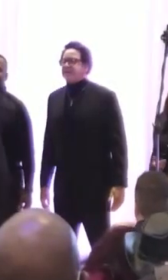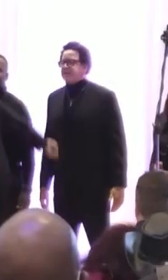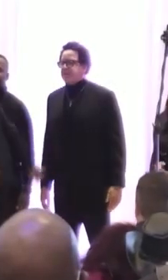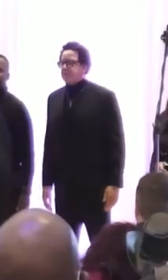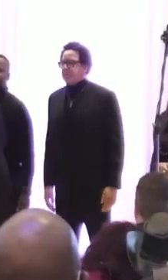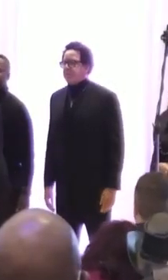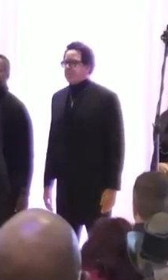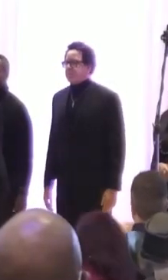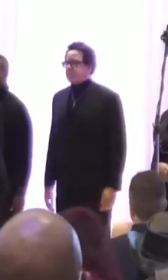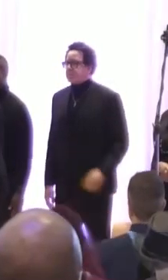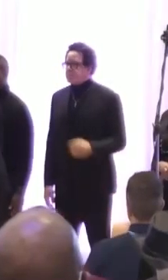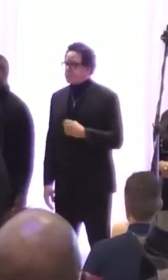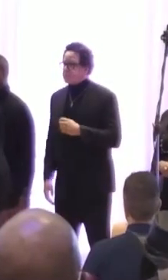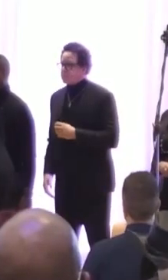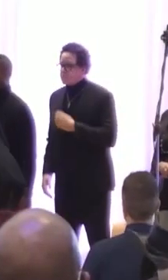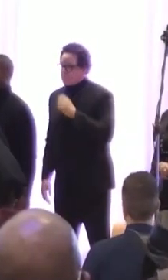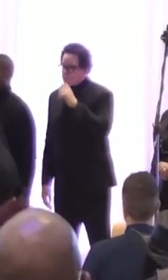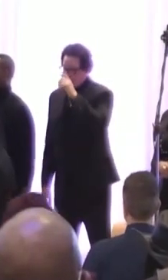brought us.